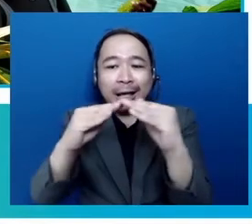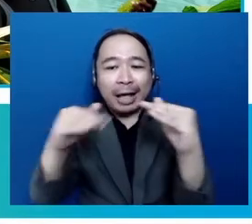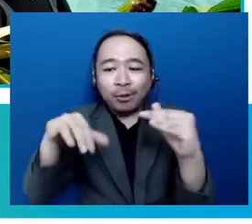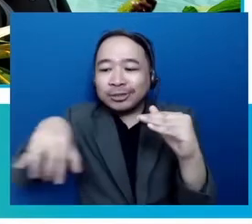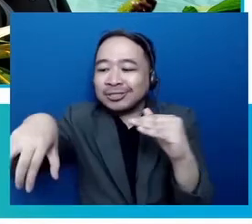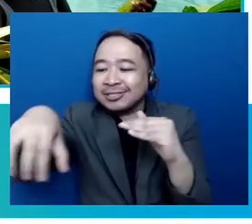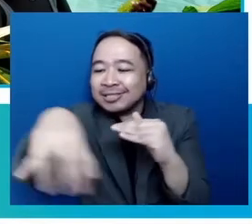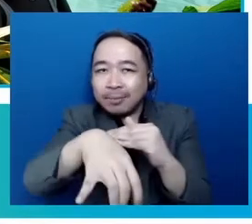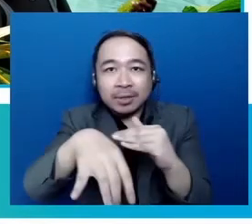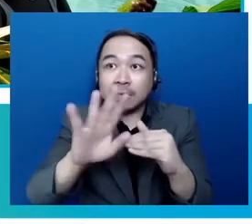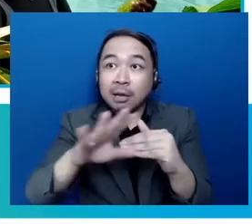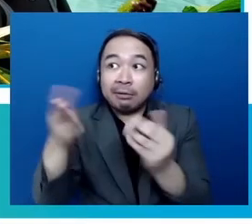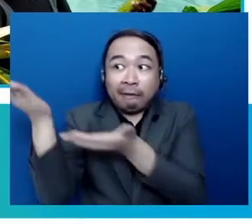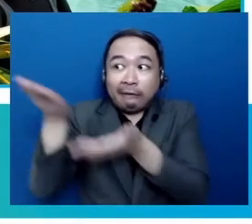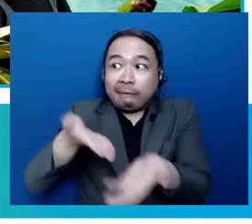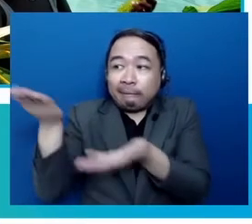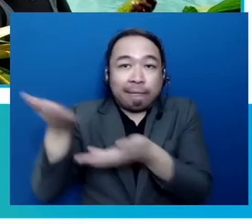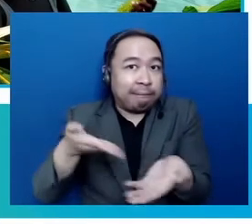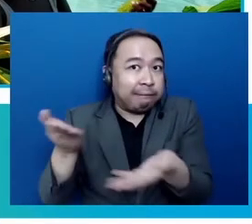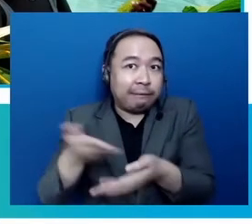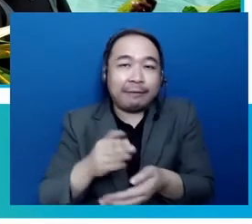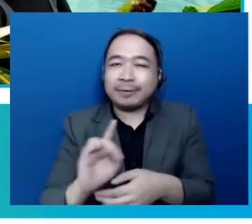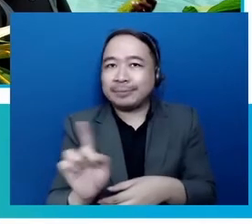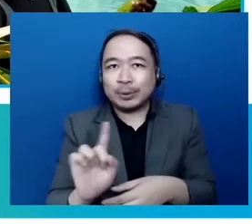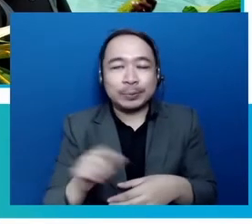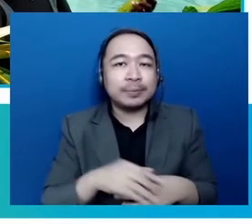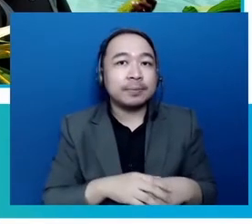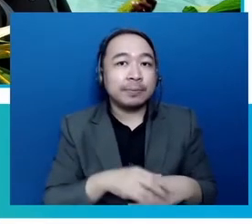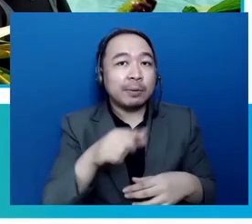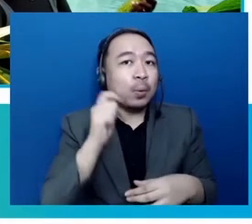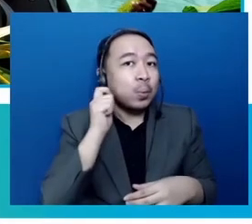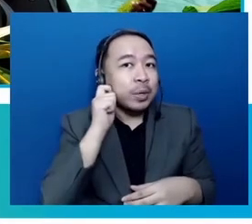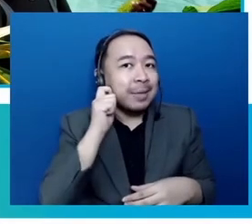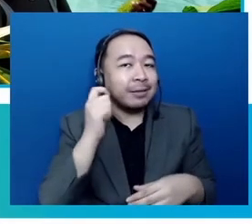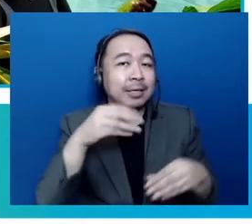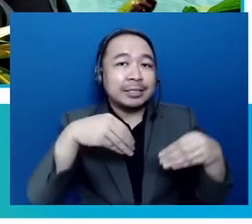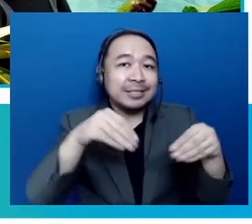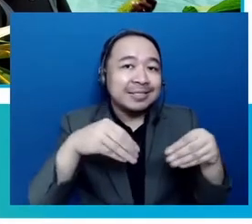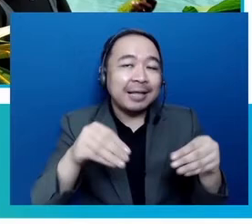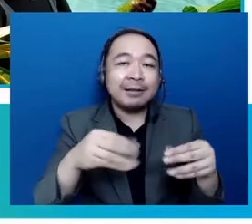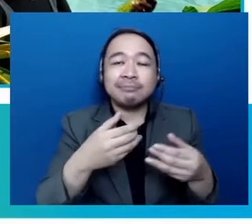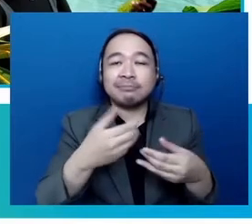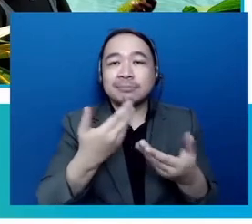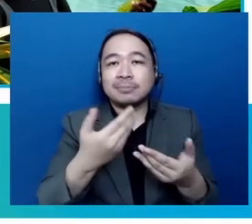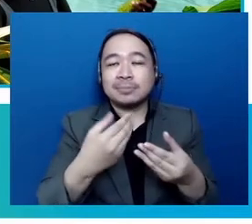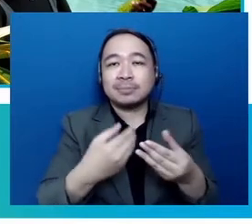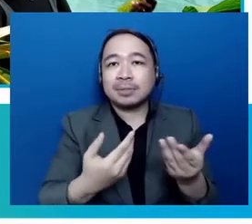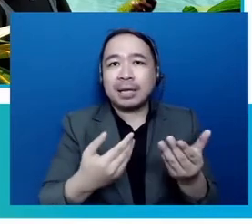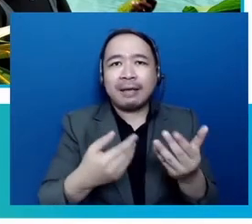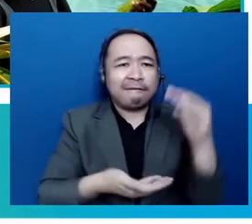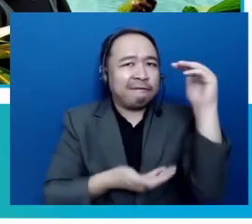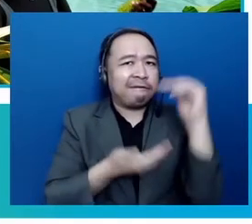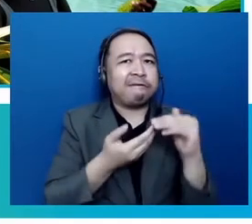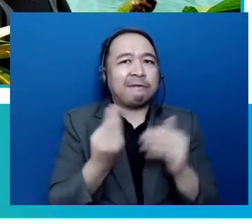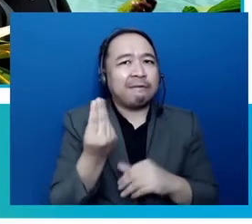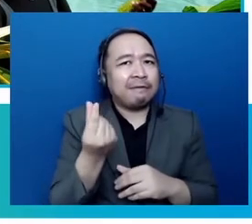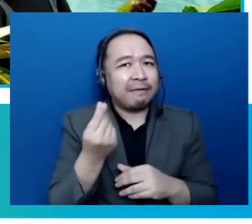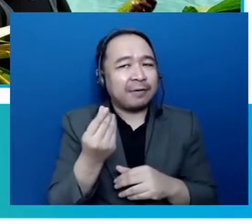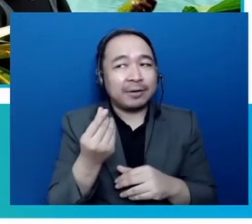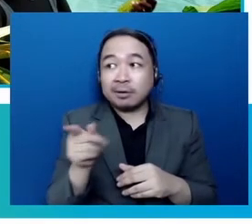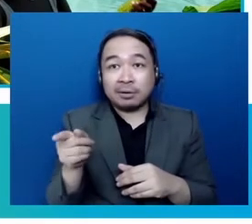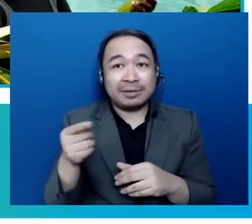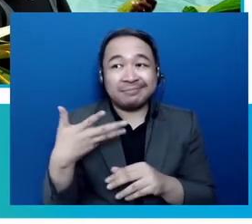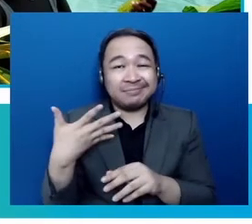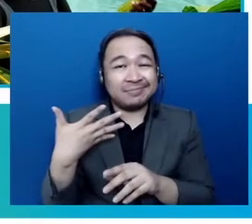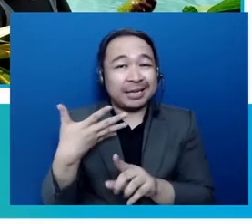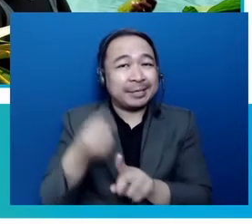shop. Women's market vendors experience scarcity of money due to impact of COVID